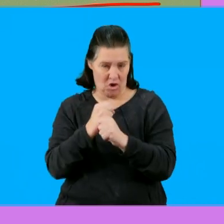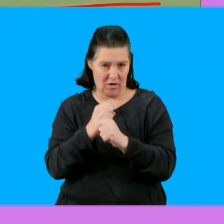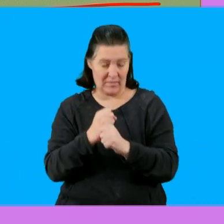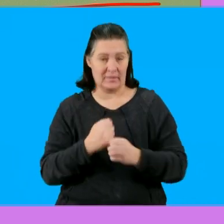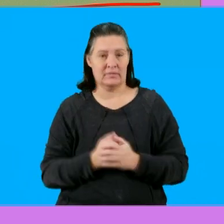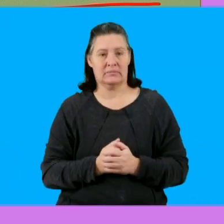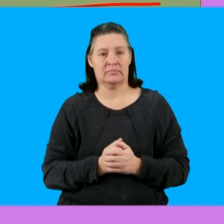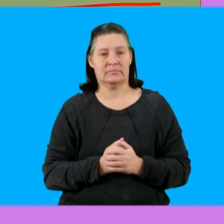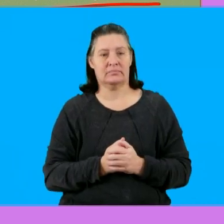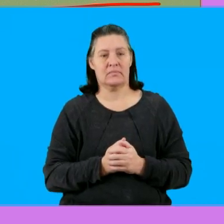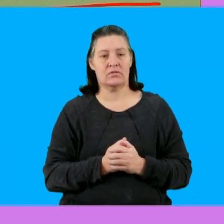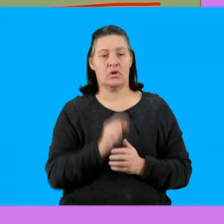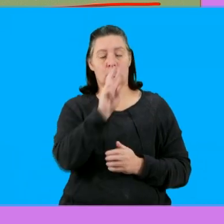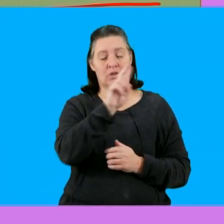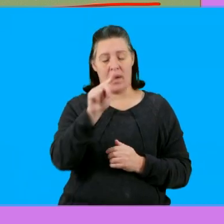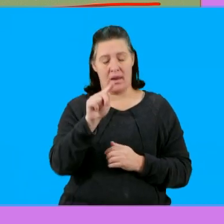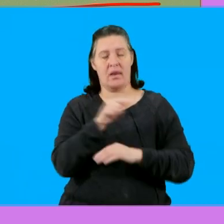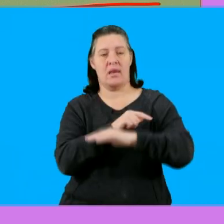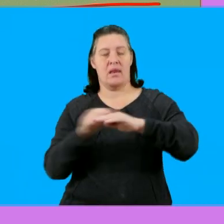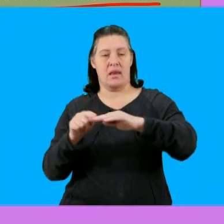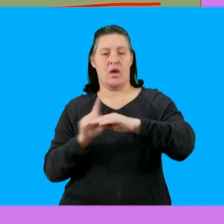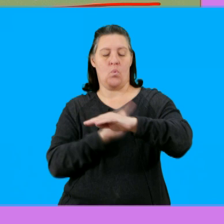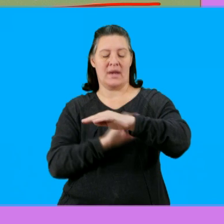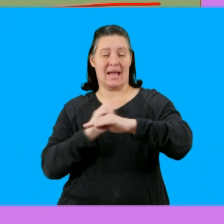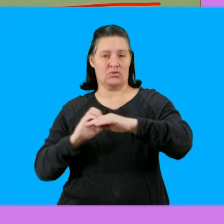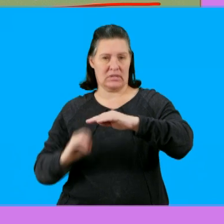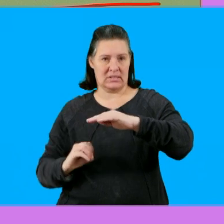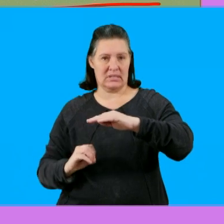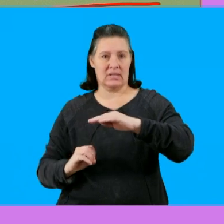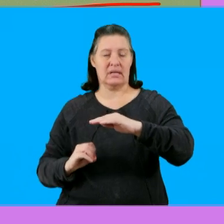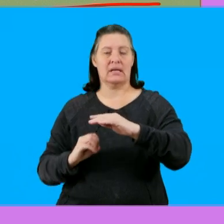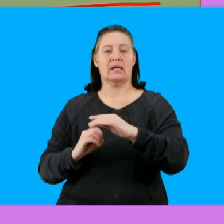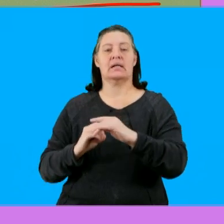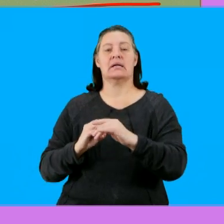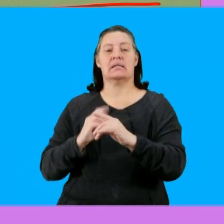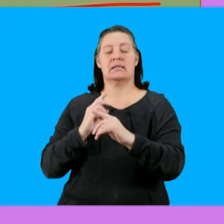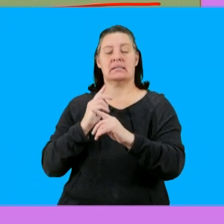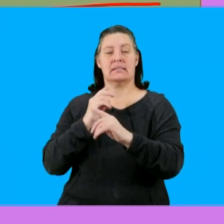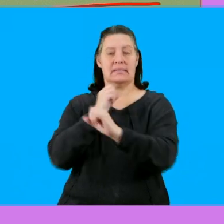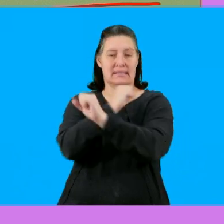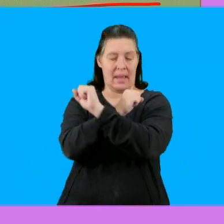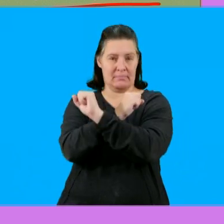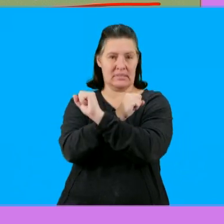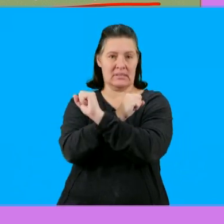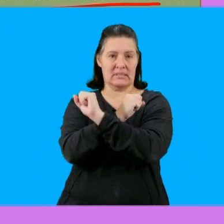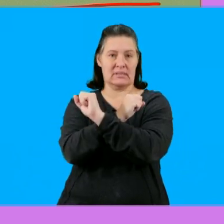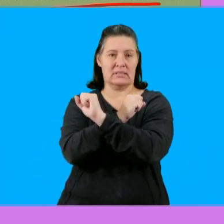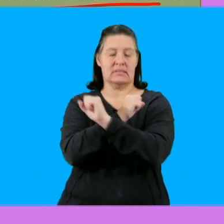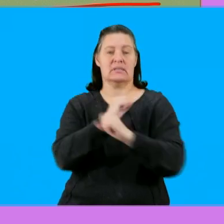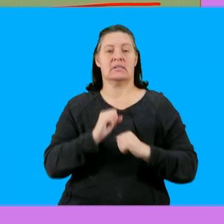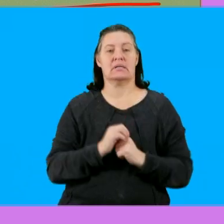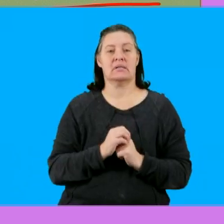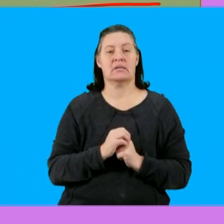21 over 100, multiply by the time frame of 3.5 years.